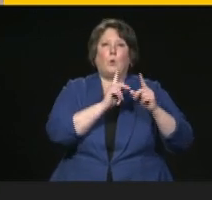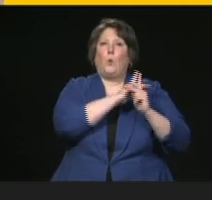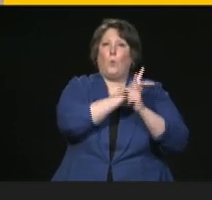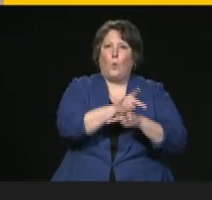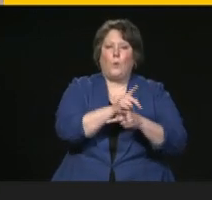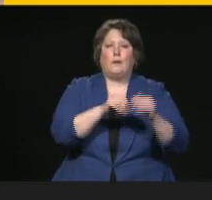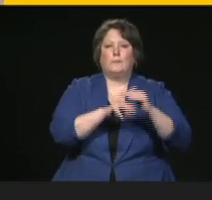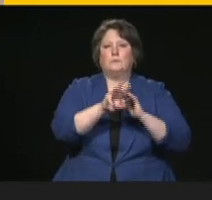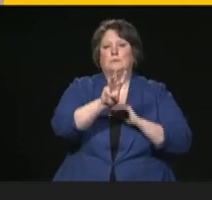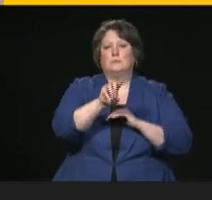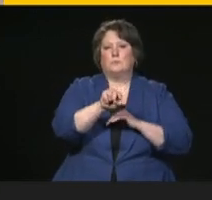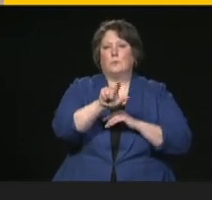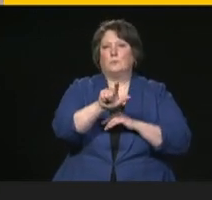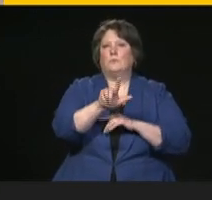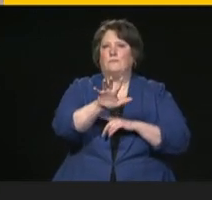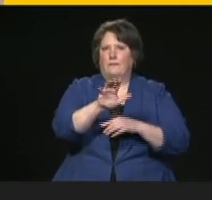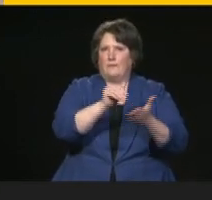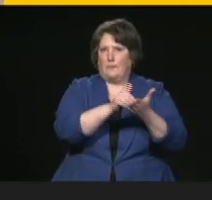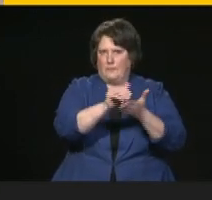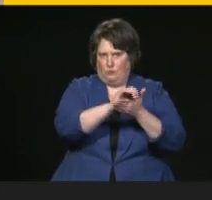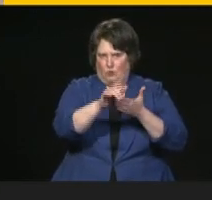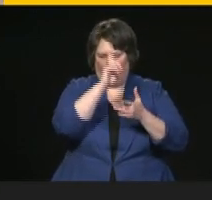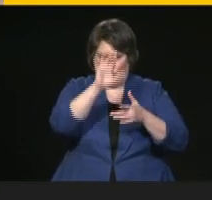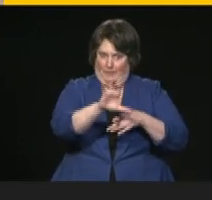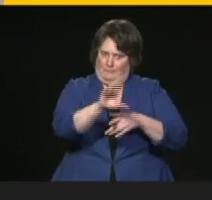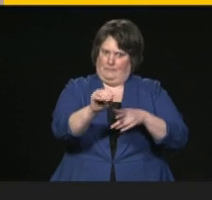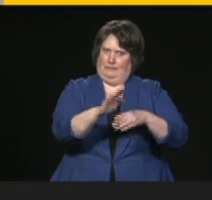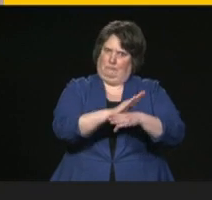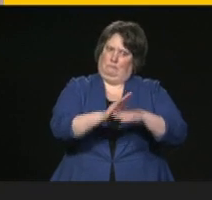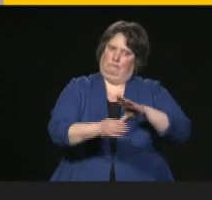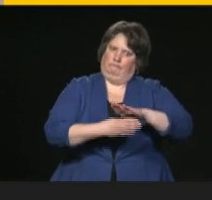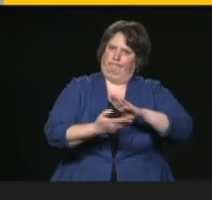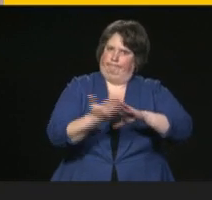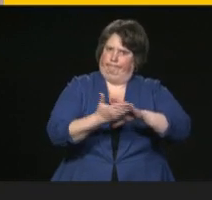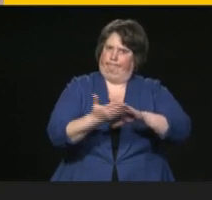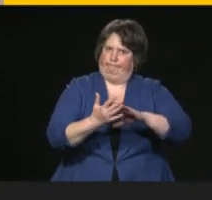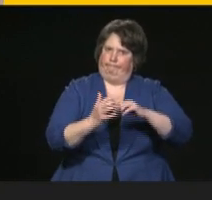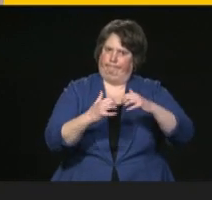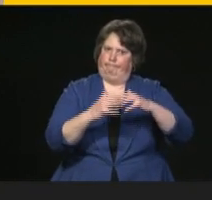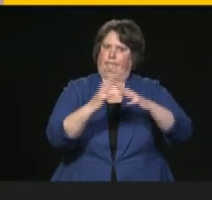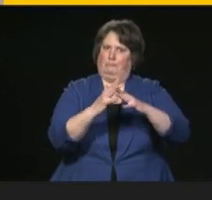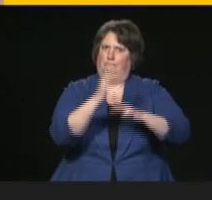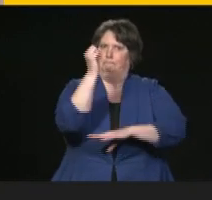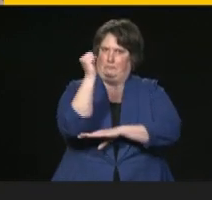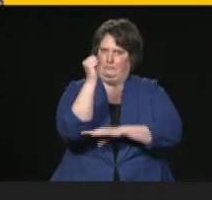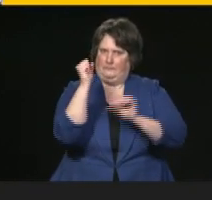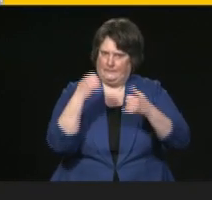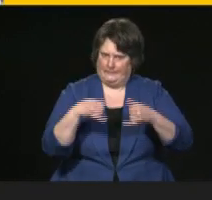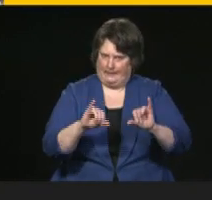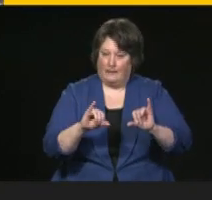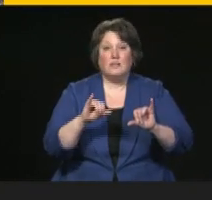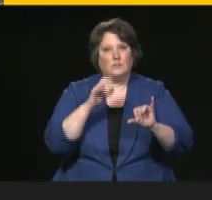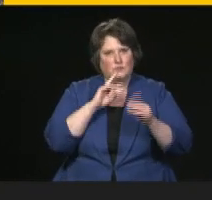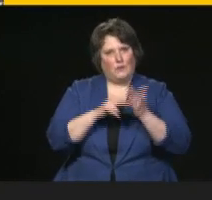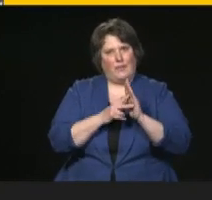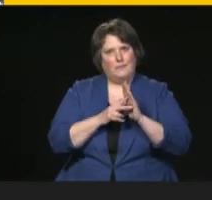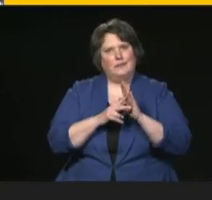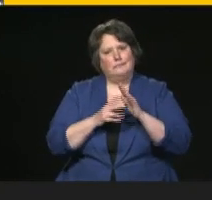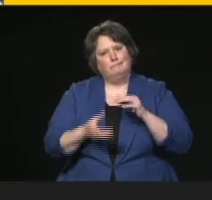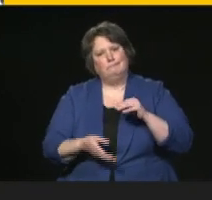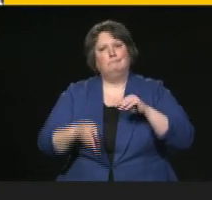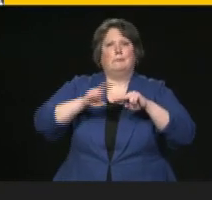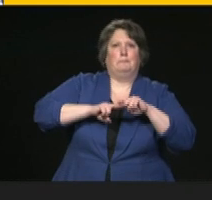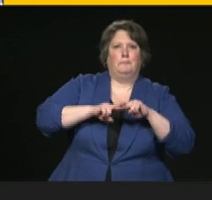operating. This program will invest an additional $20 billion in Canadian businesses. Businesses will be